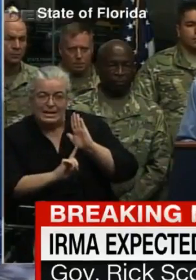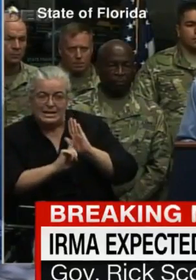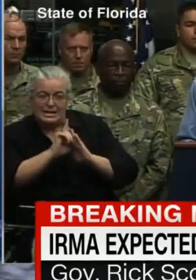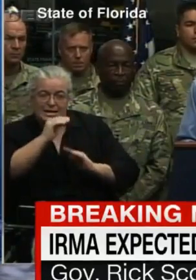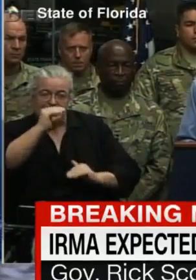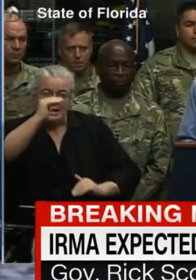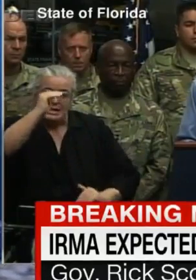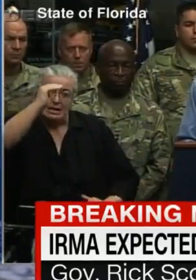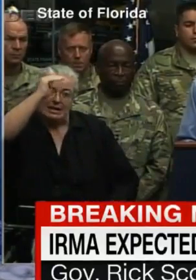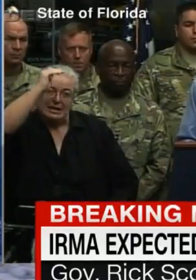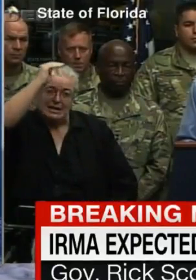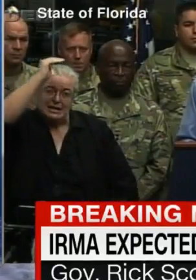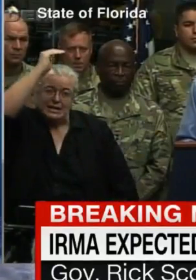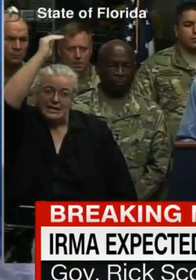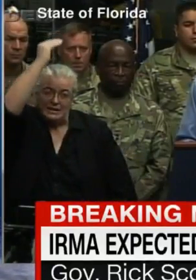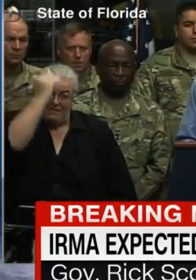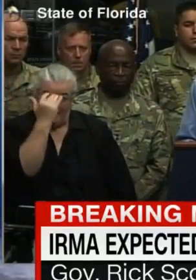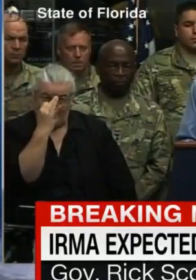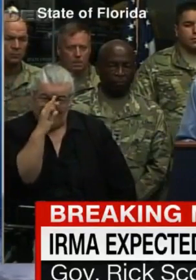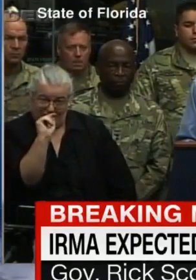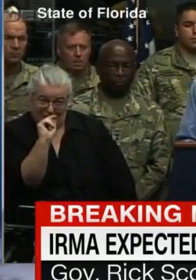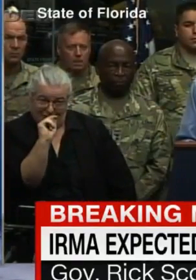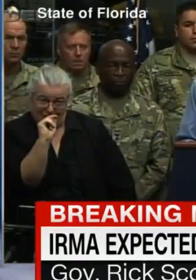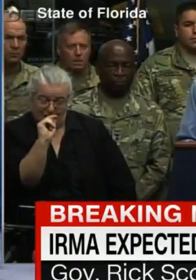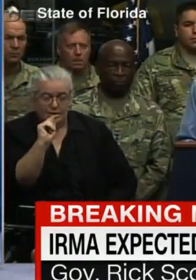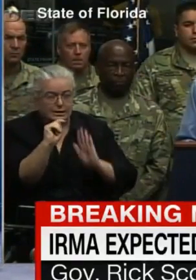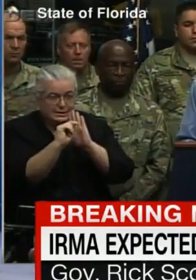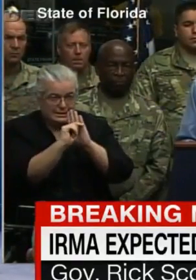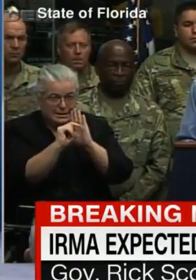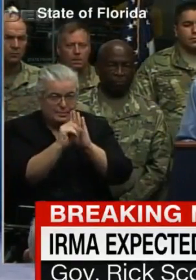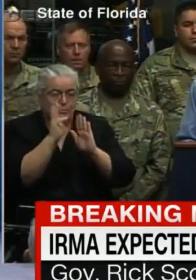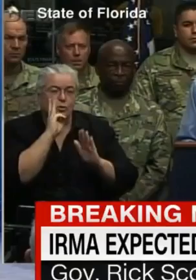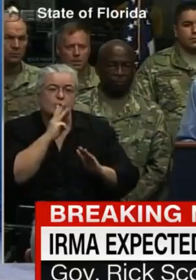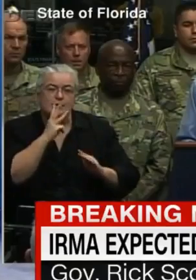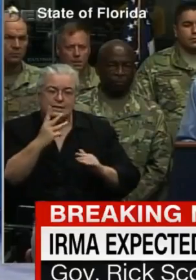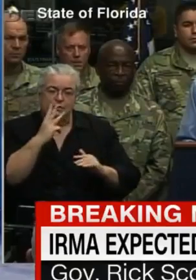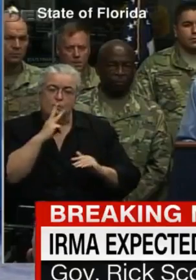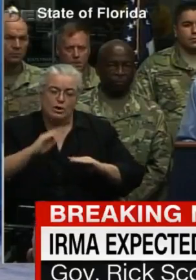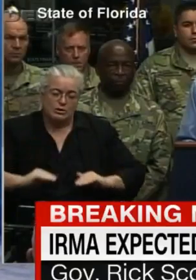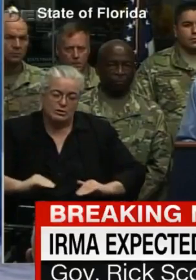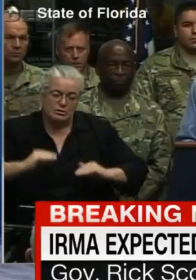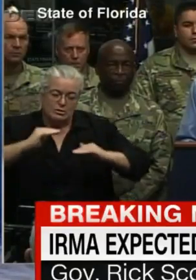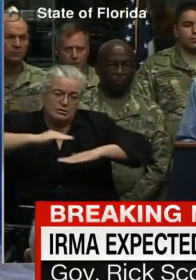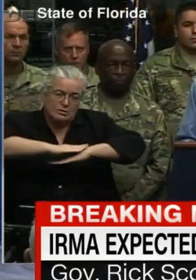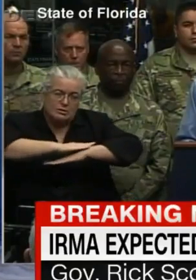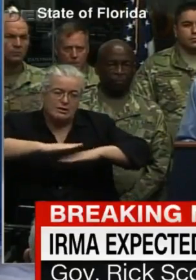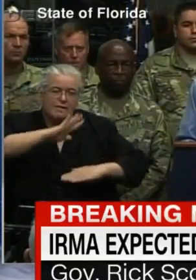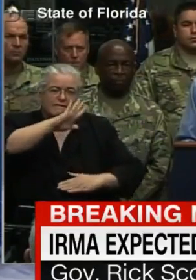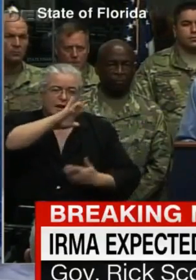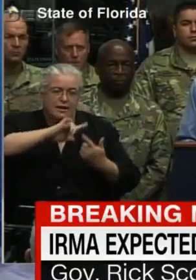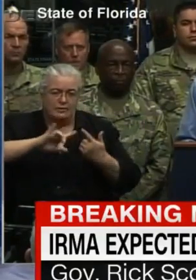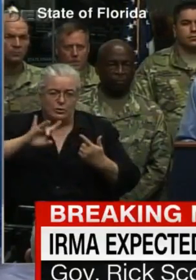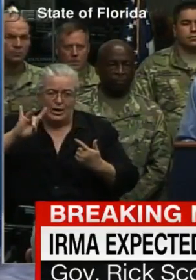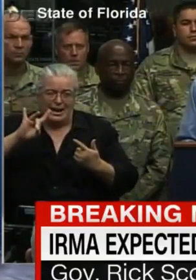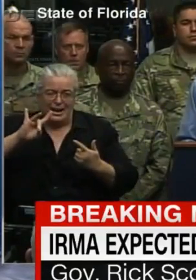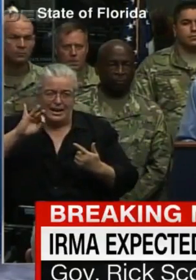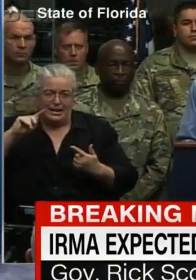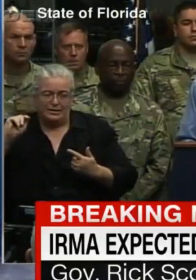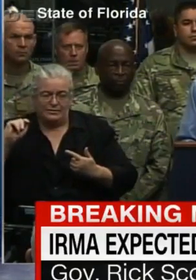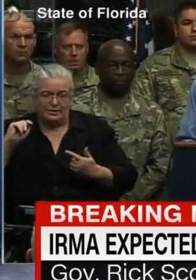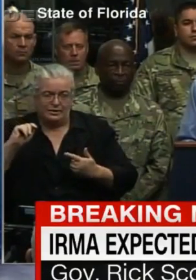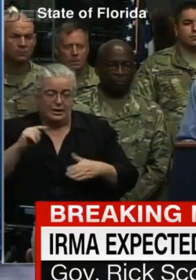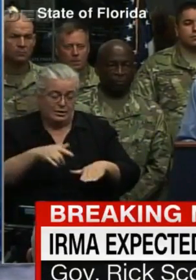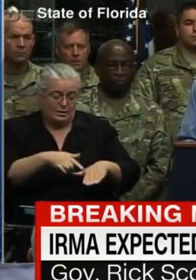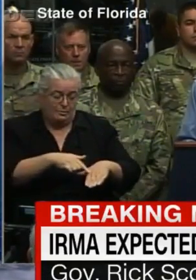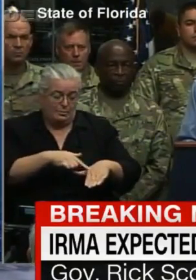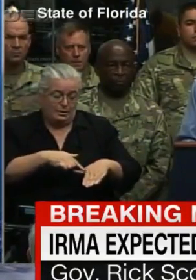in southwest Florida. Tampa will see a surge of 5 to 8 feet. The Big Bend area will see a surge of 3 to 6